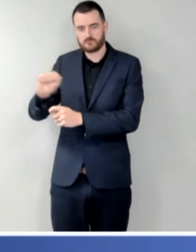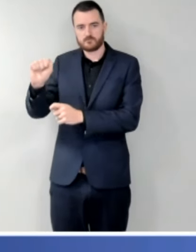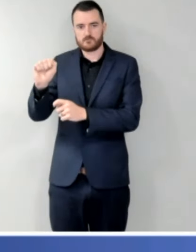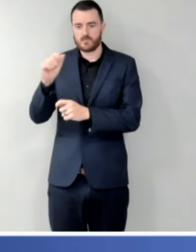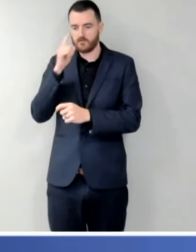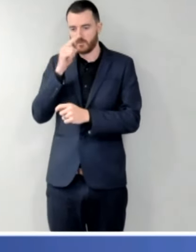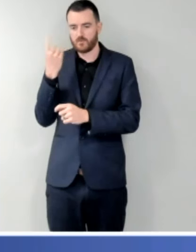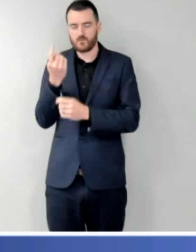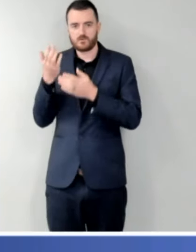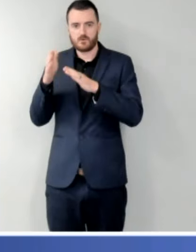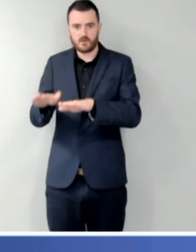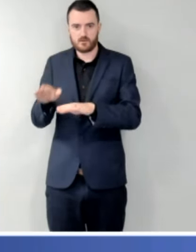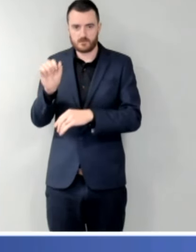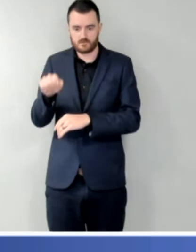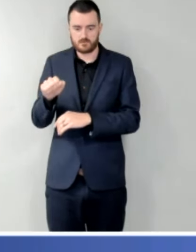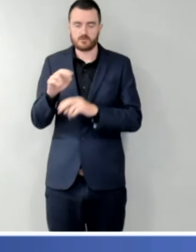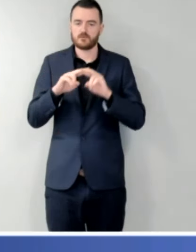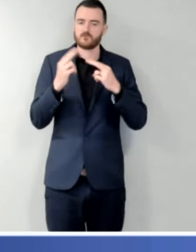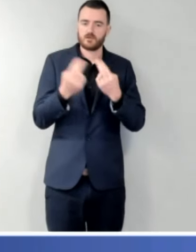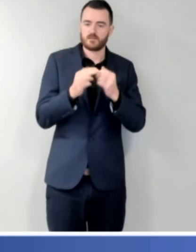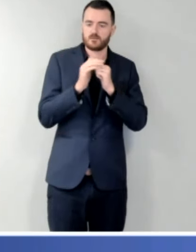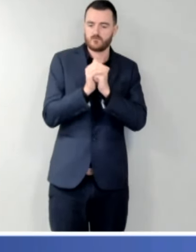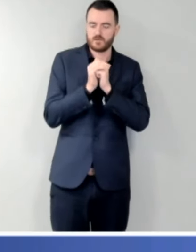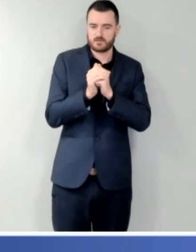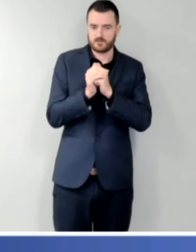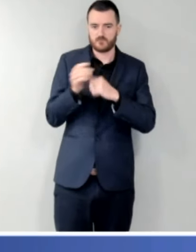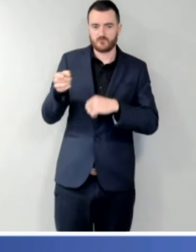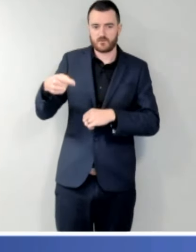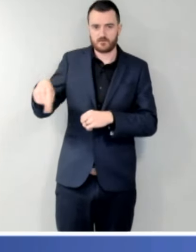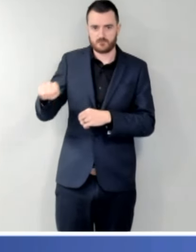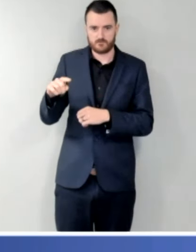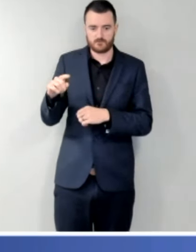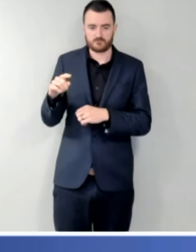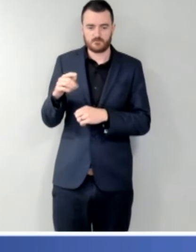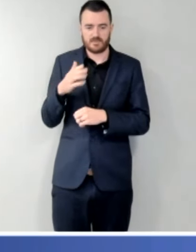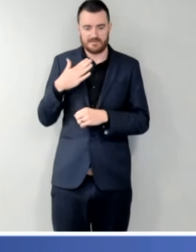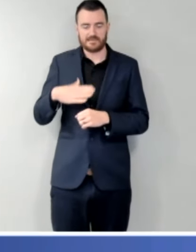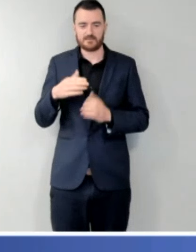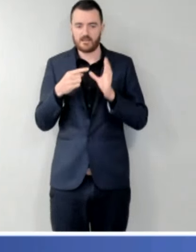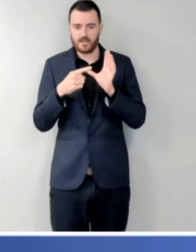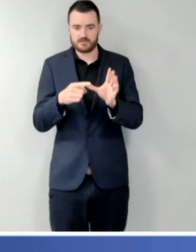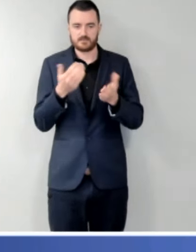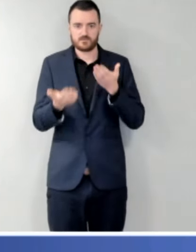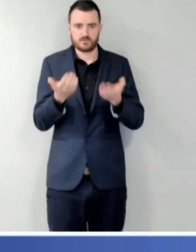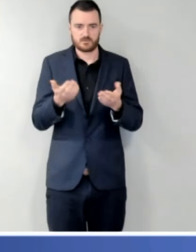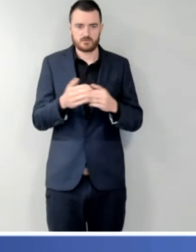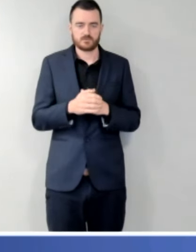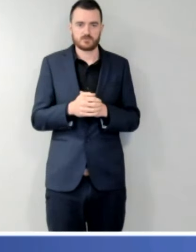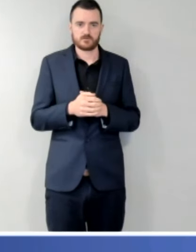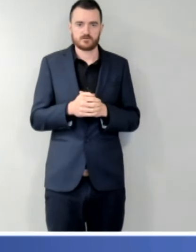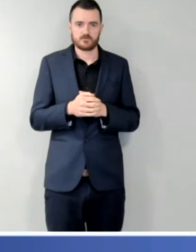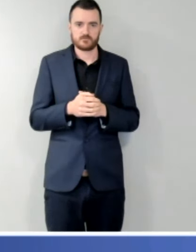lives, to the families and friends who deserve answers and justice,